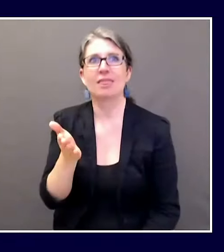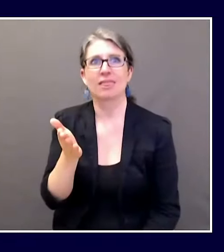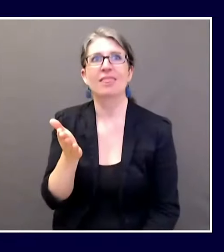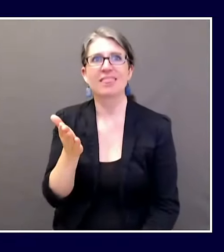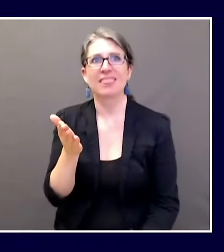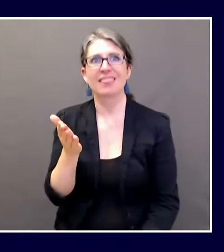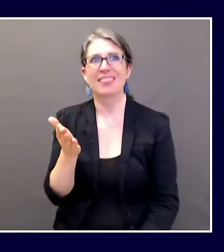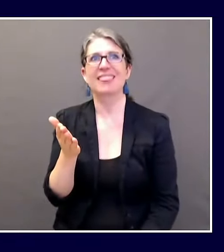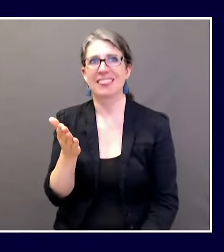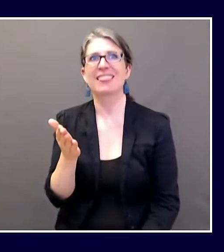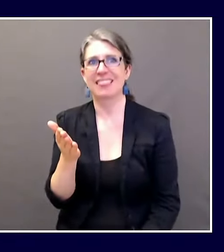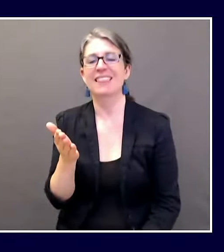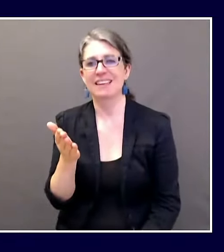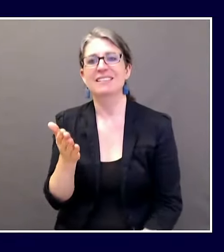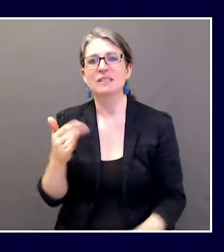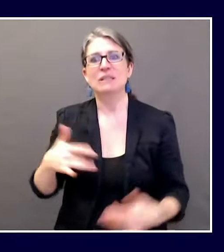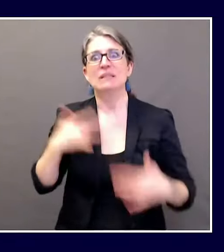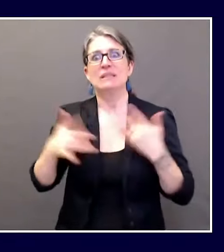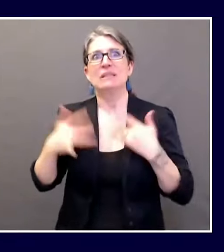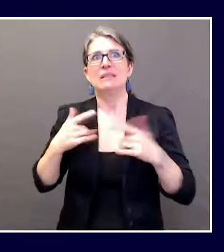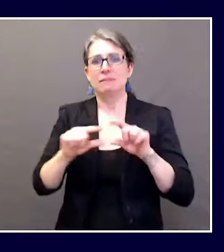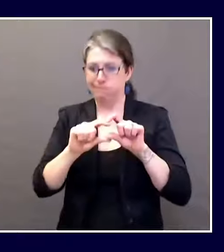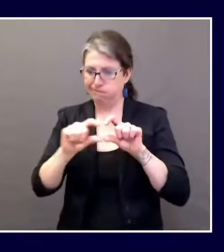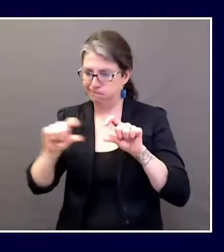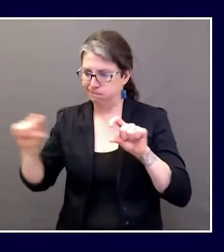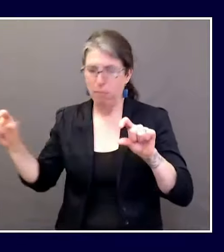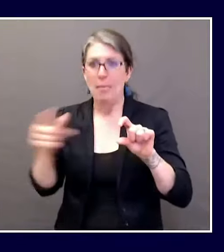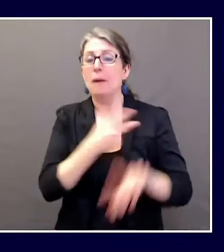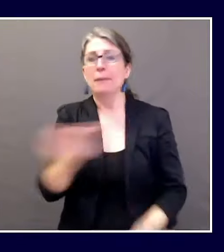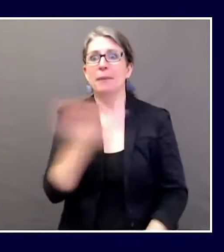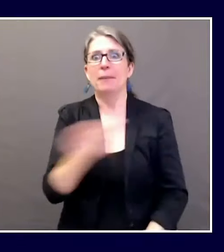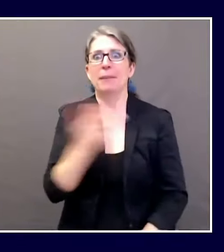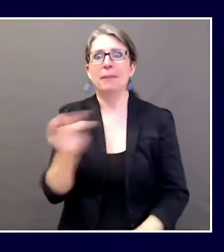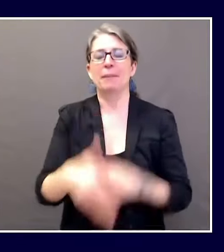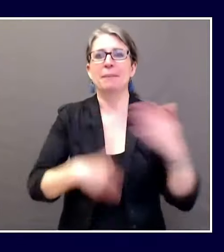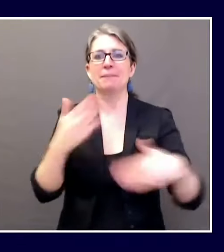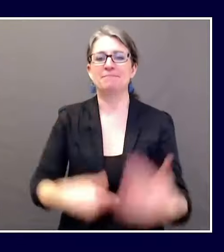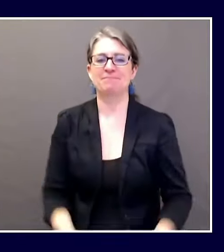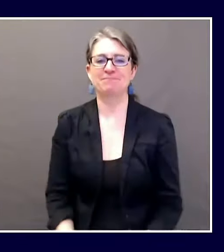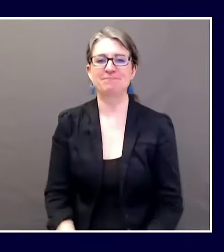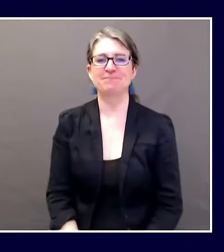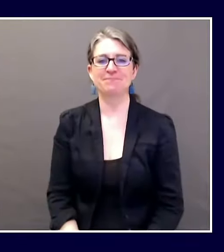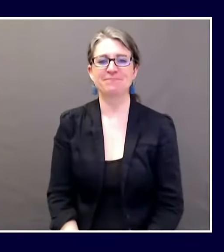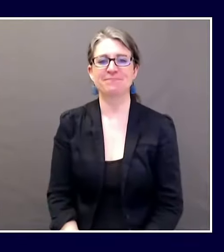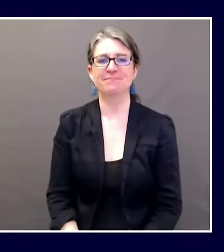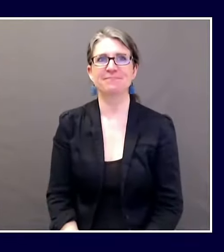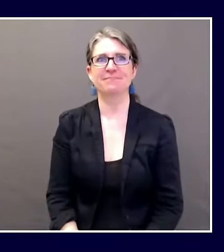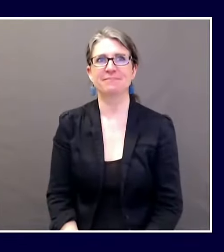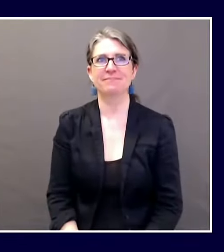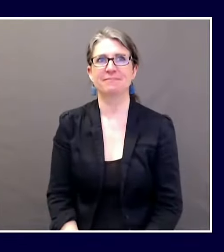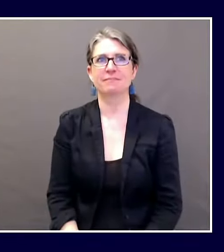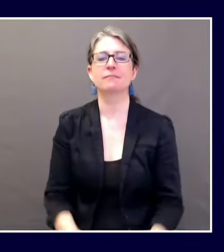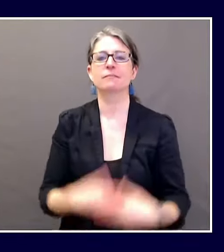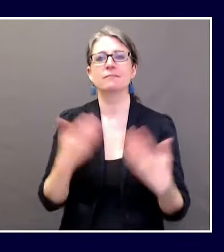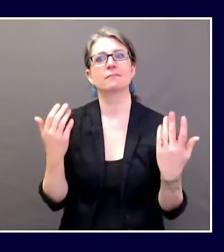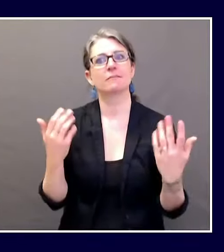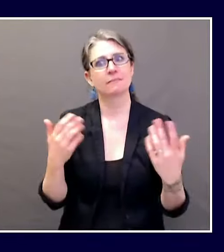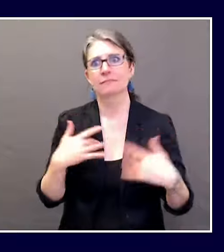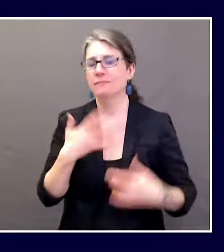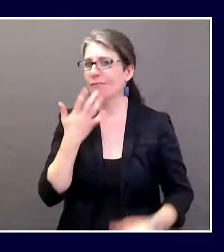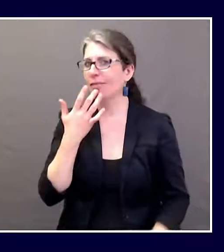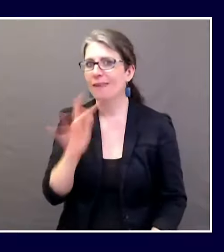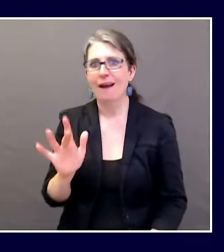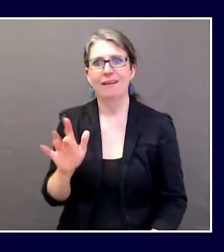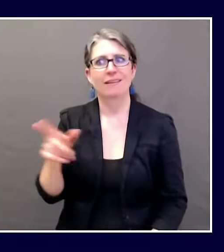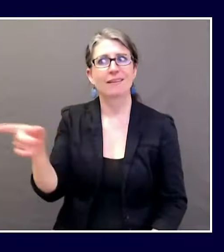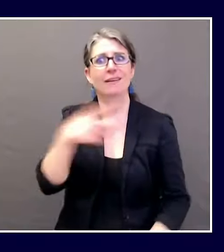normalcy. This robust headroom in our vaccination capacity, being able to increase the number of shots in arms